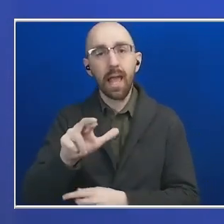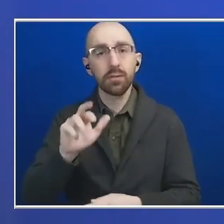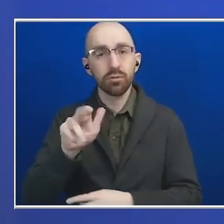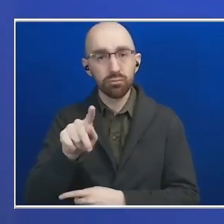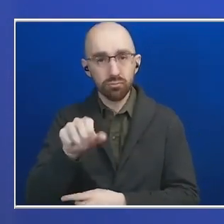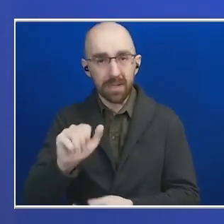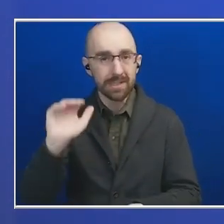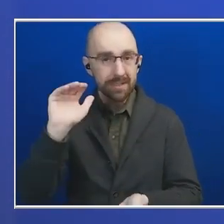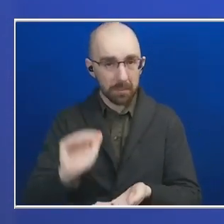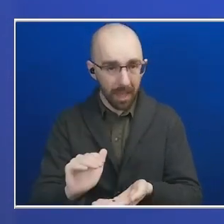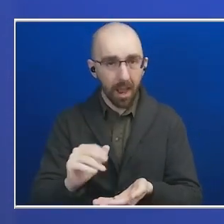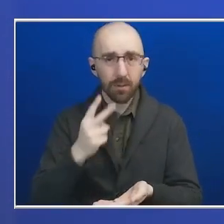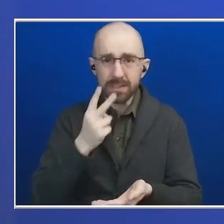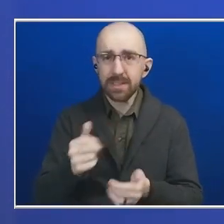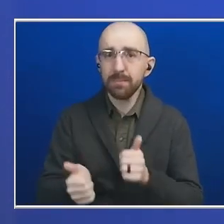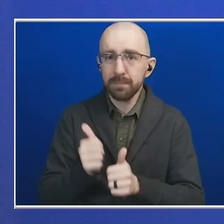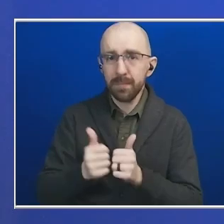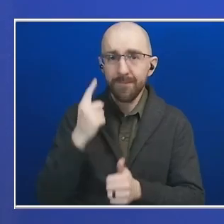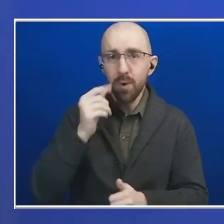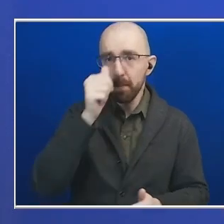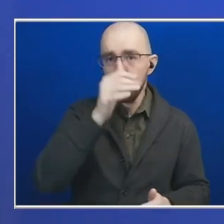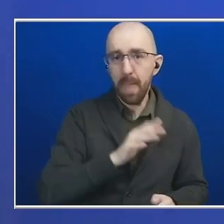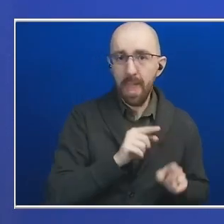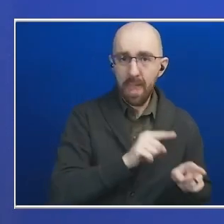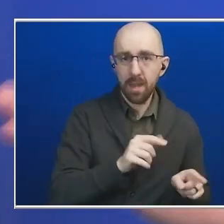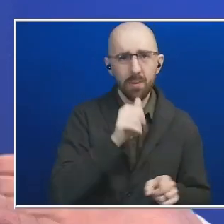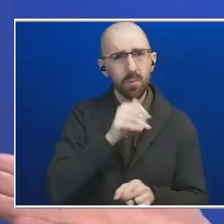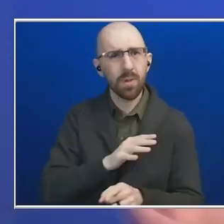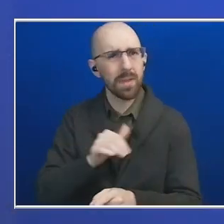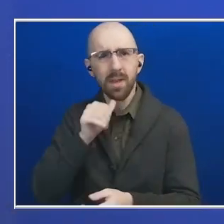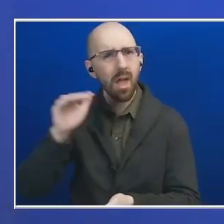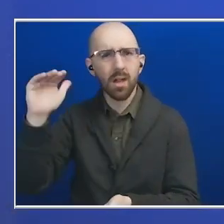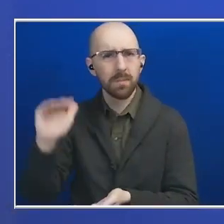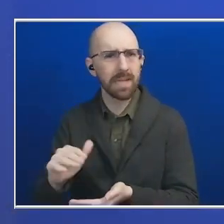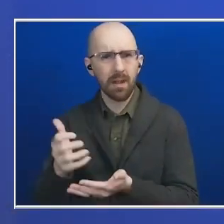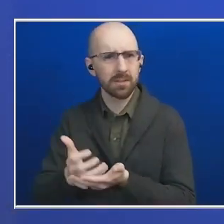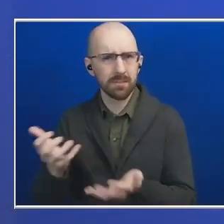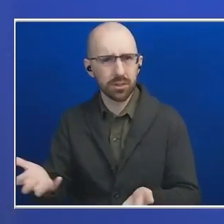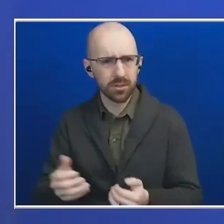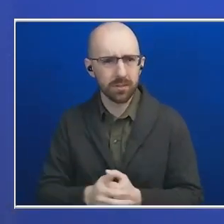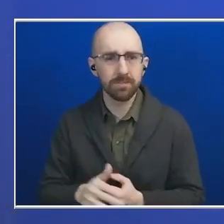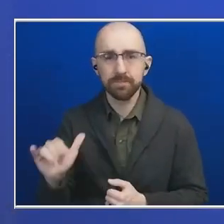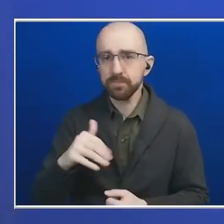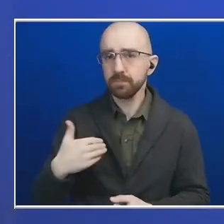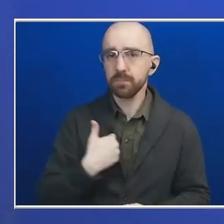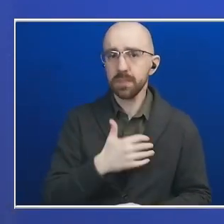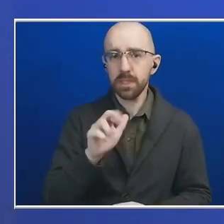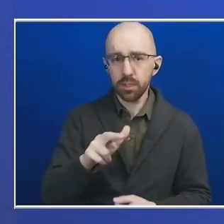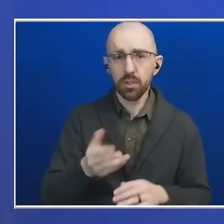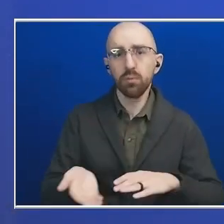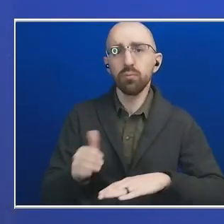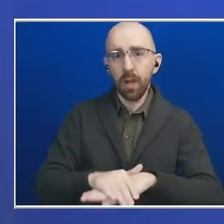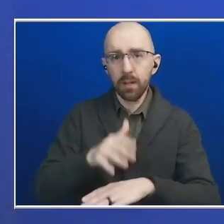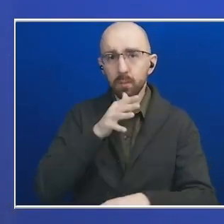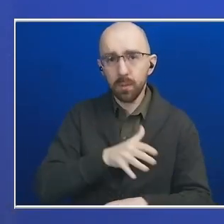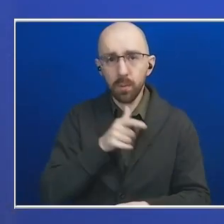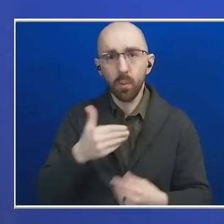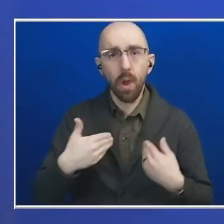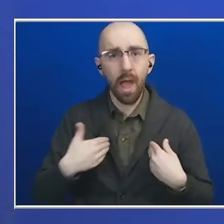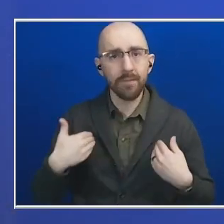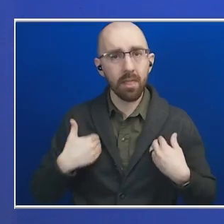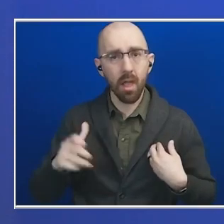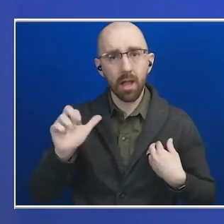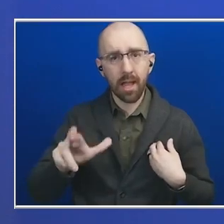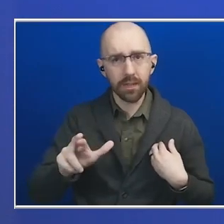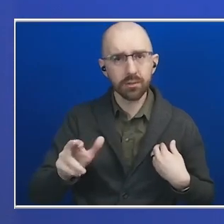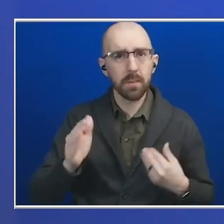down mainly for men, but not necessarily for women. There is, just like with breast cancer, there's a rise in women who have lung cancer. Part of that is due to